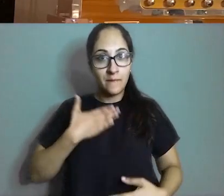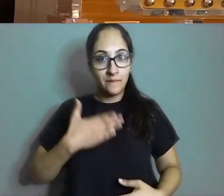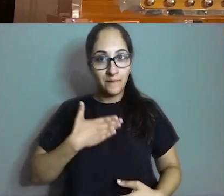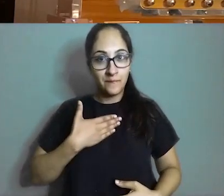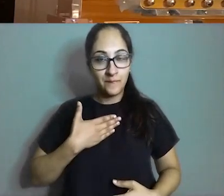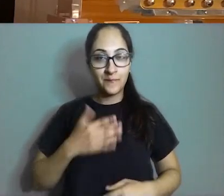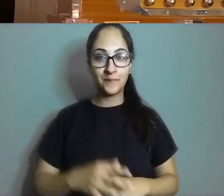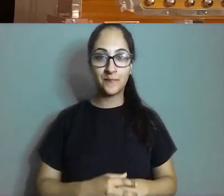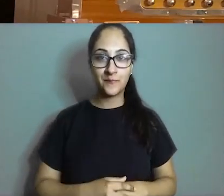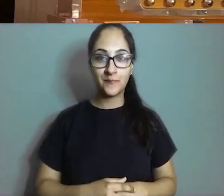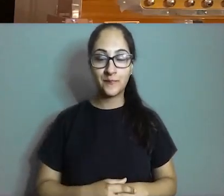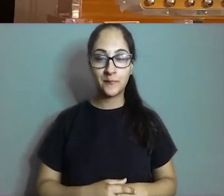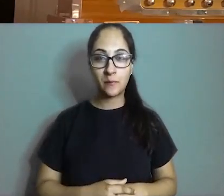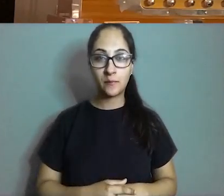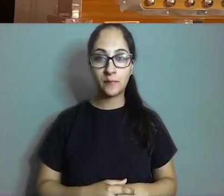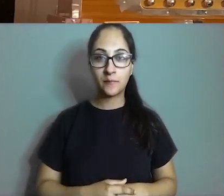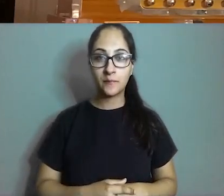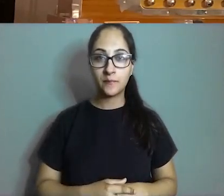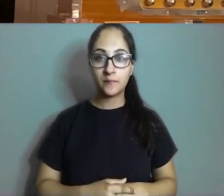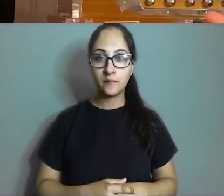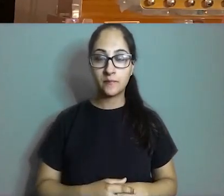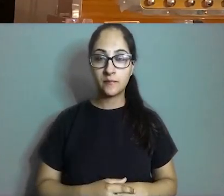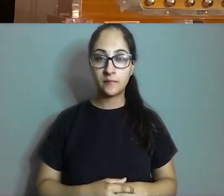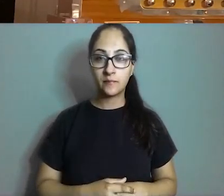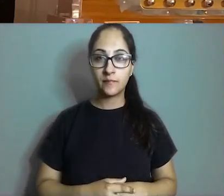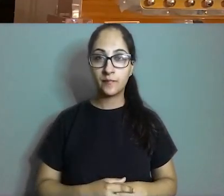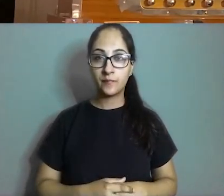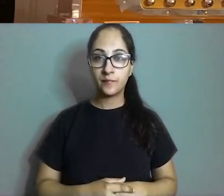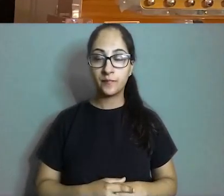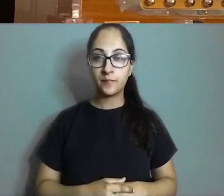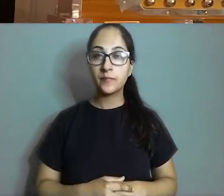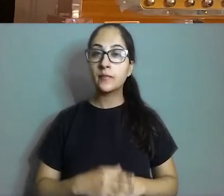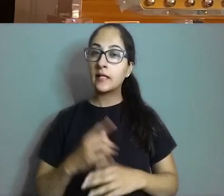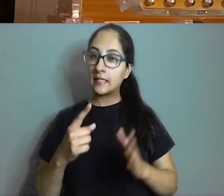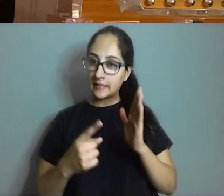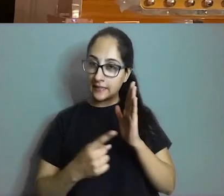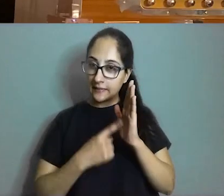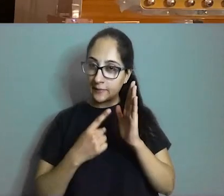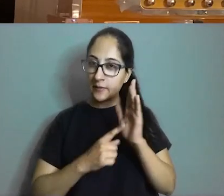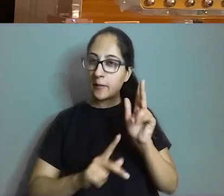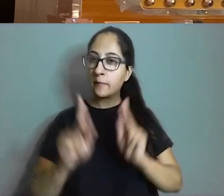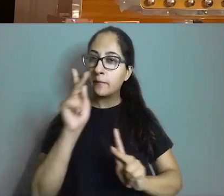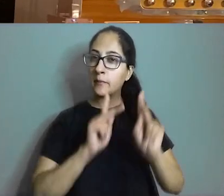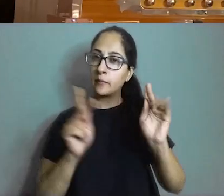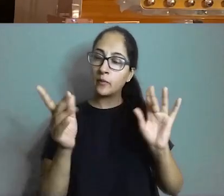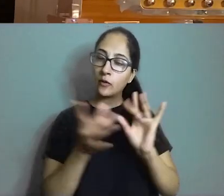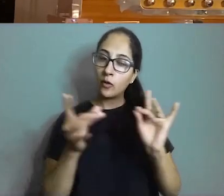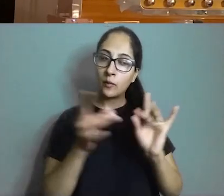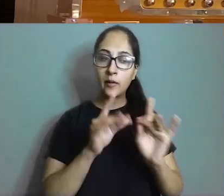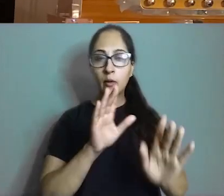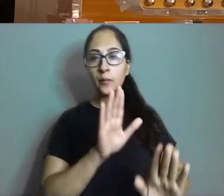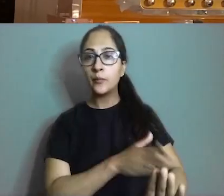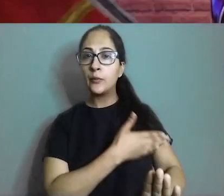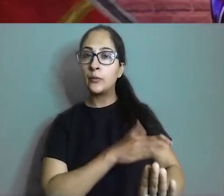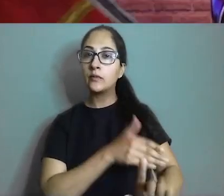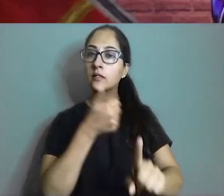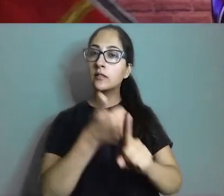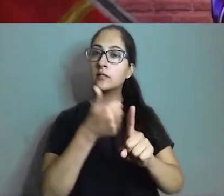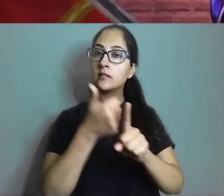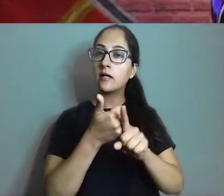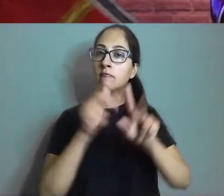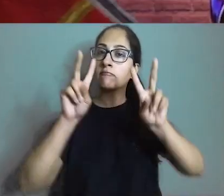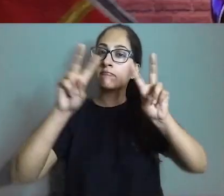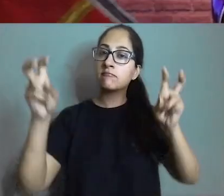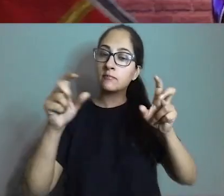that music makes souls alive or happy. So this is my lesson from singing. I know